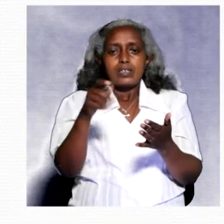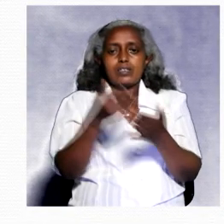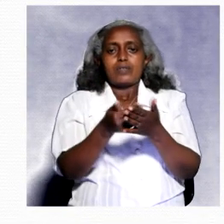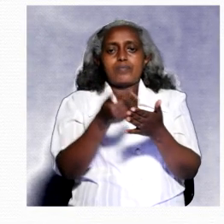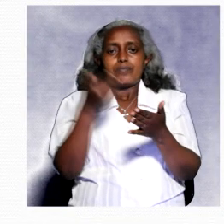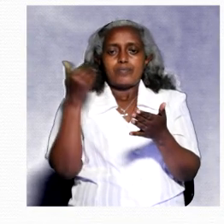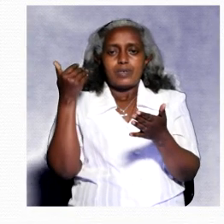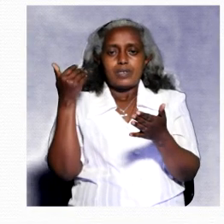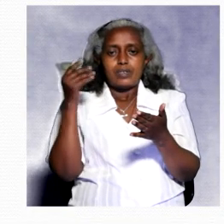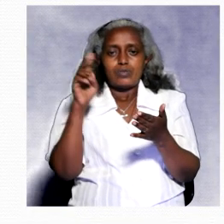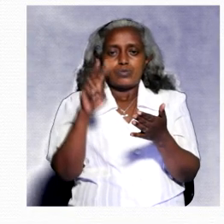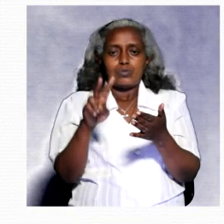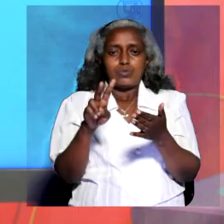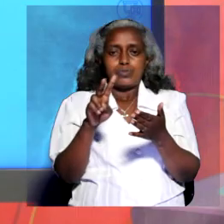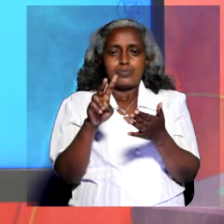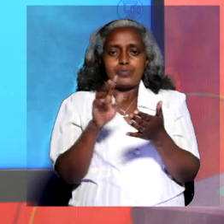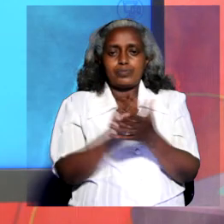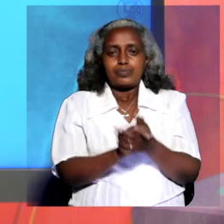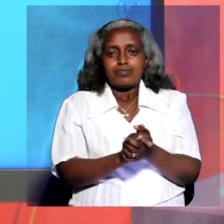minus 2.